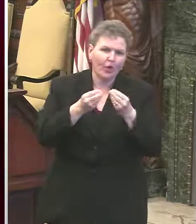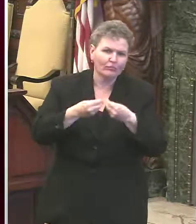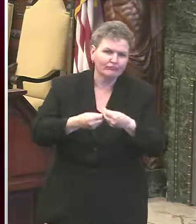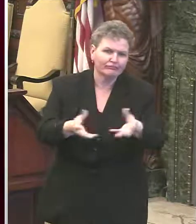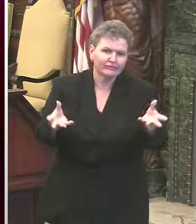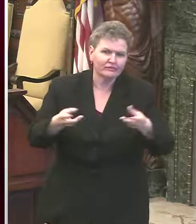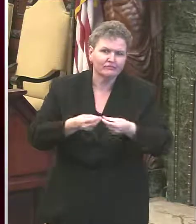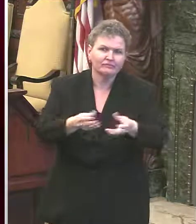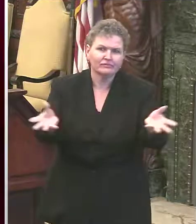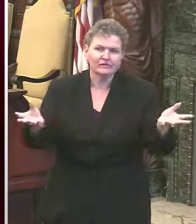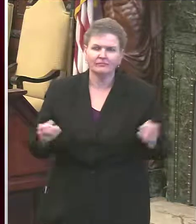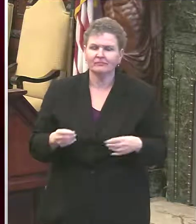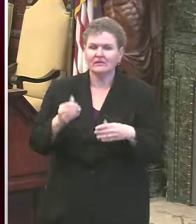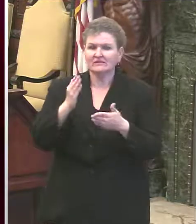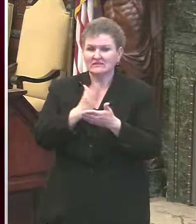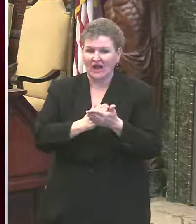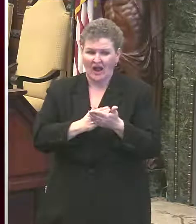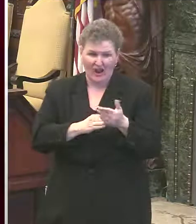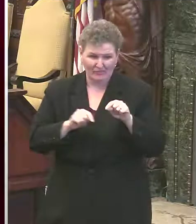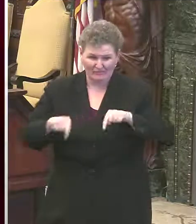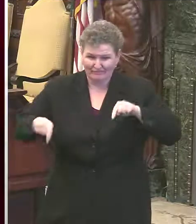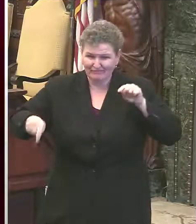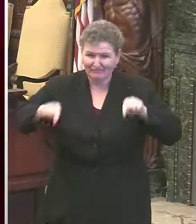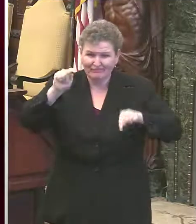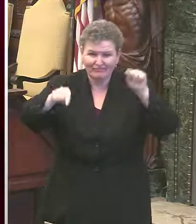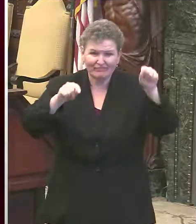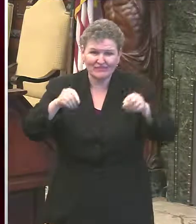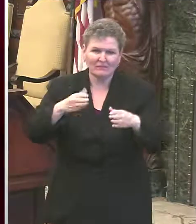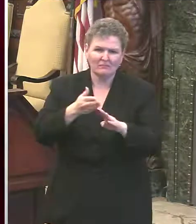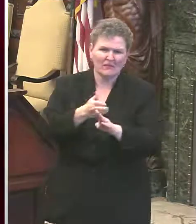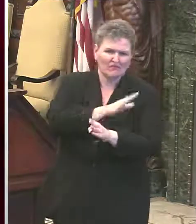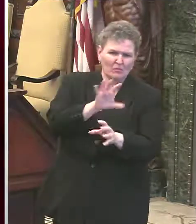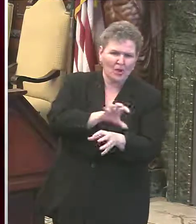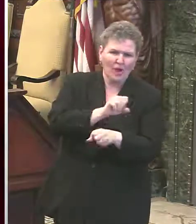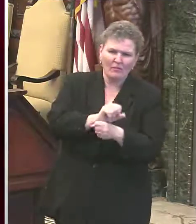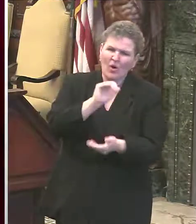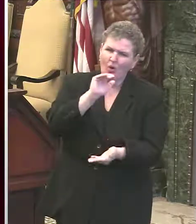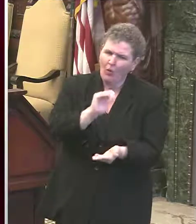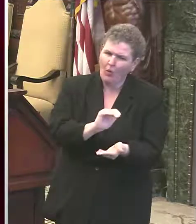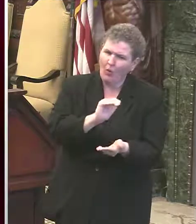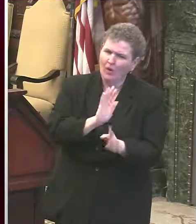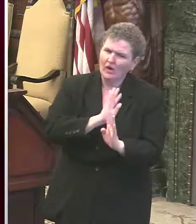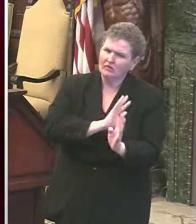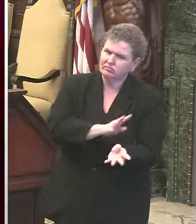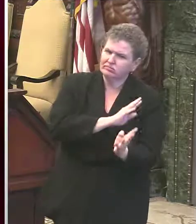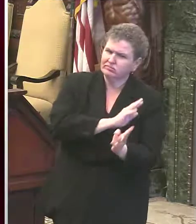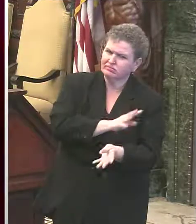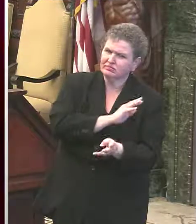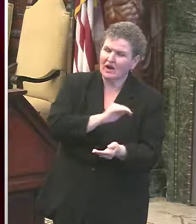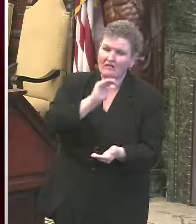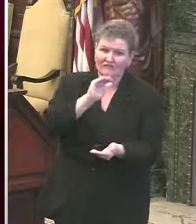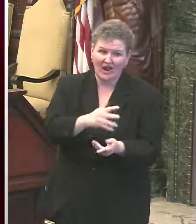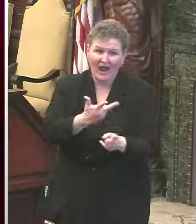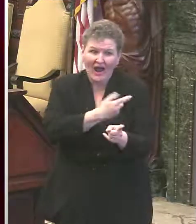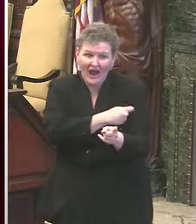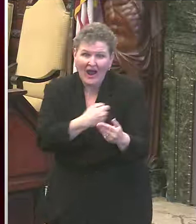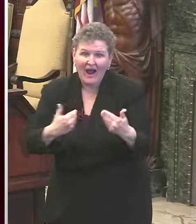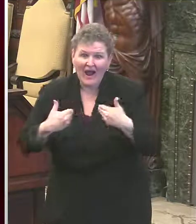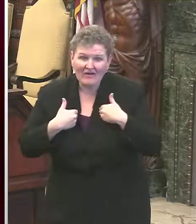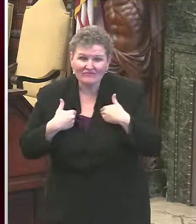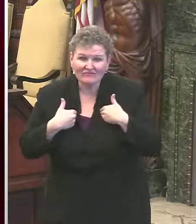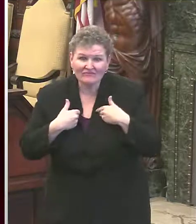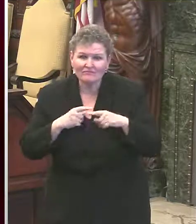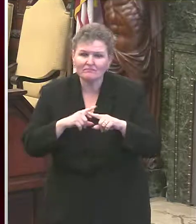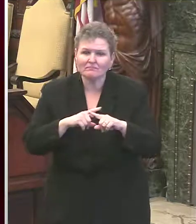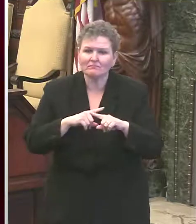these sites, the advance appointments has been low, and so there have been appointments available. At some of these clinics, we have, all